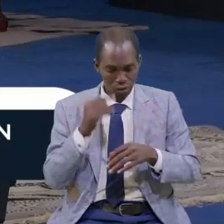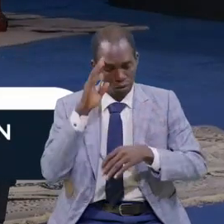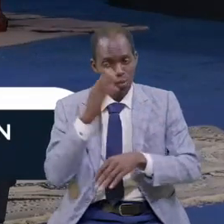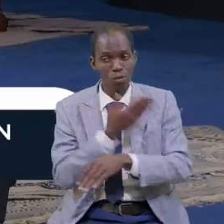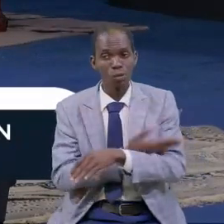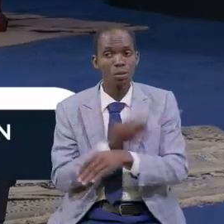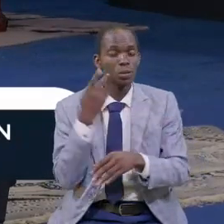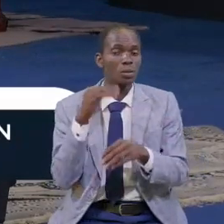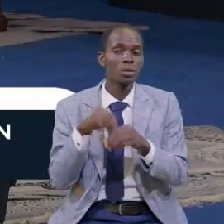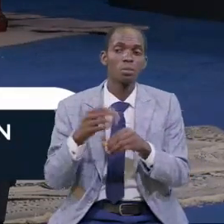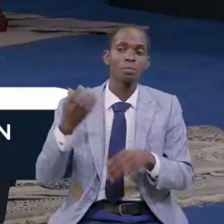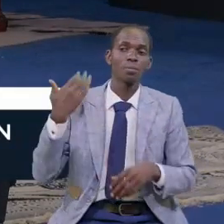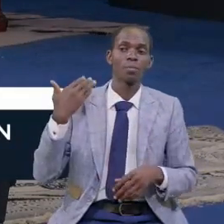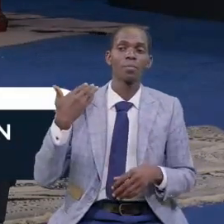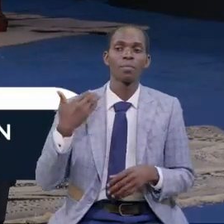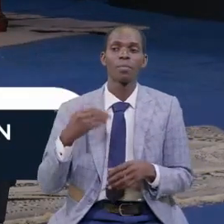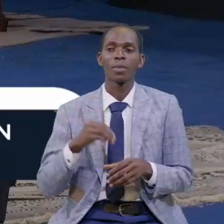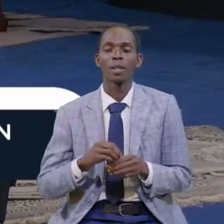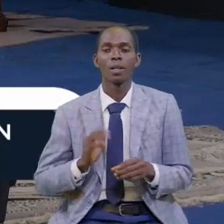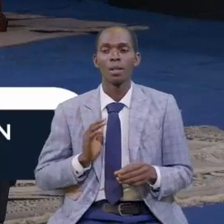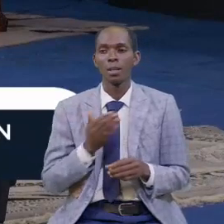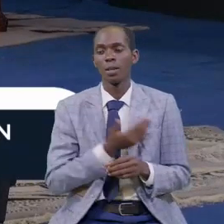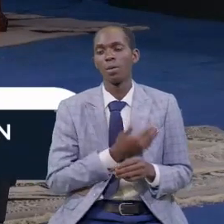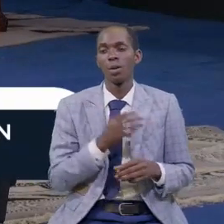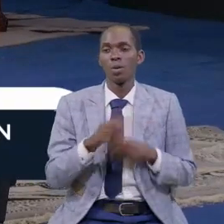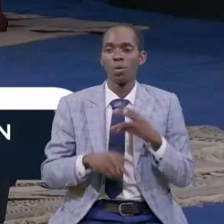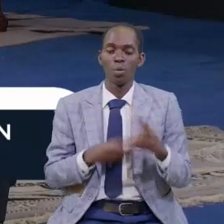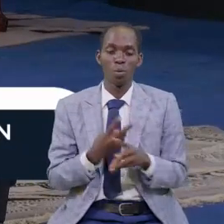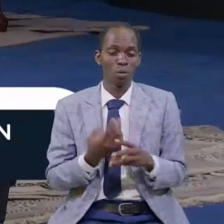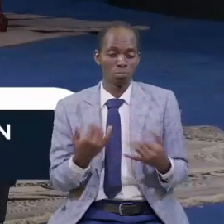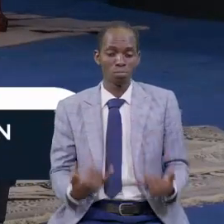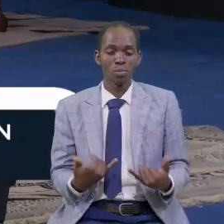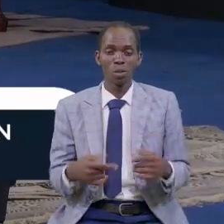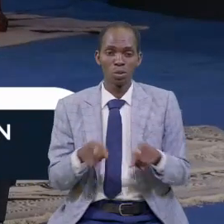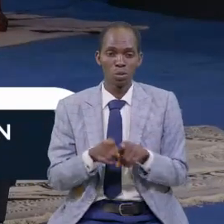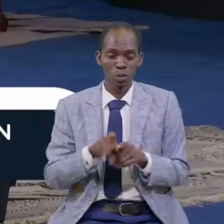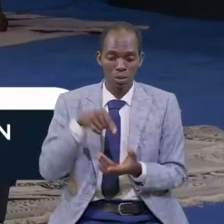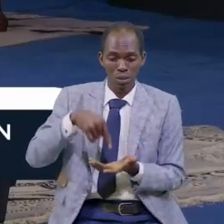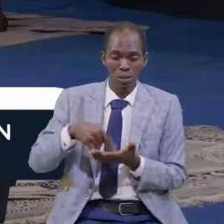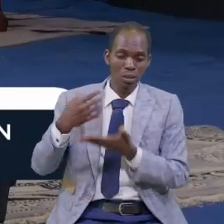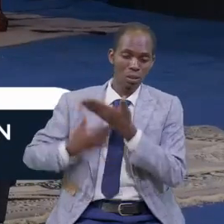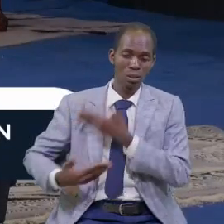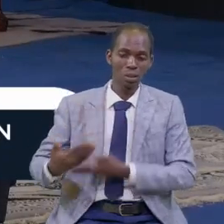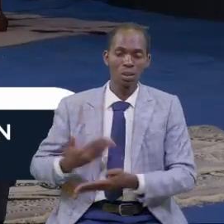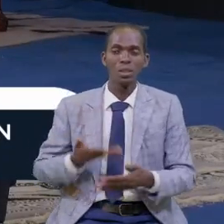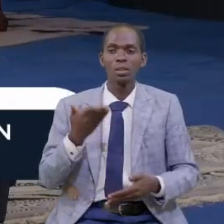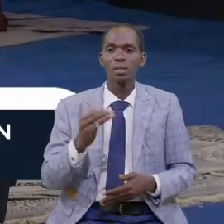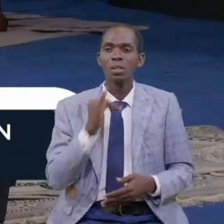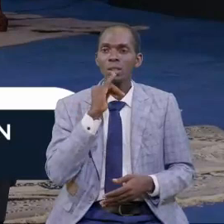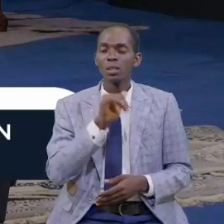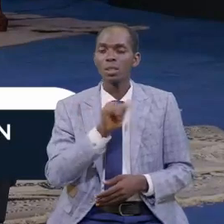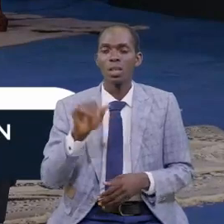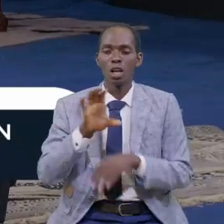even here, even in our world now, this generation, there's a culture where when somebody gives